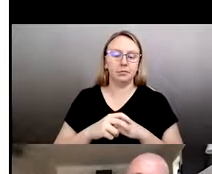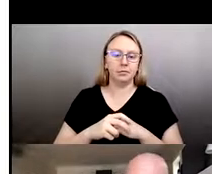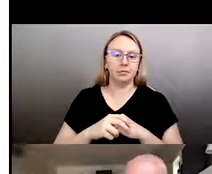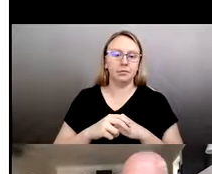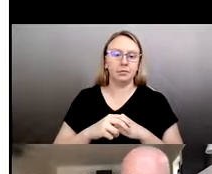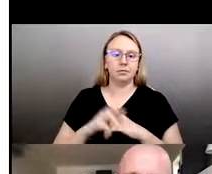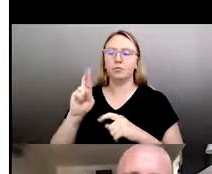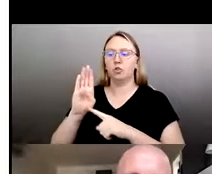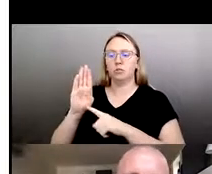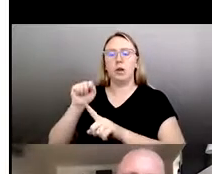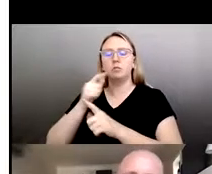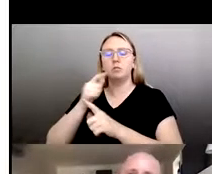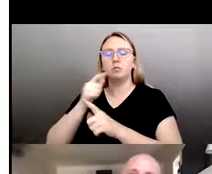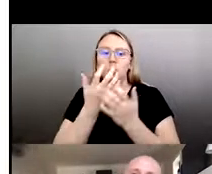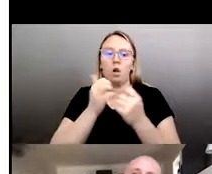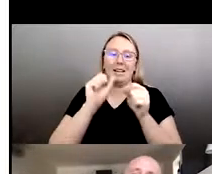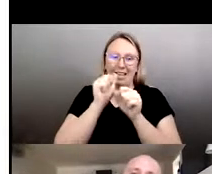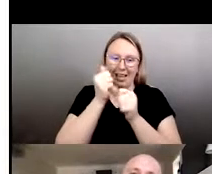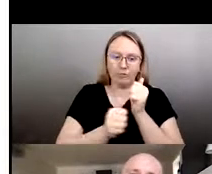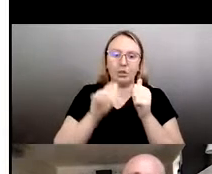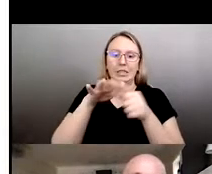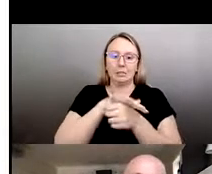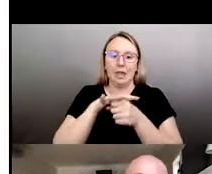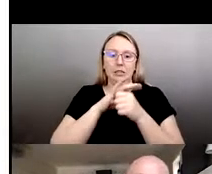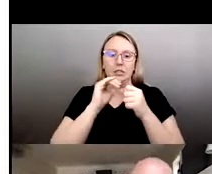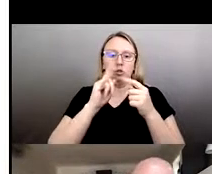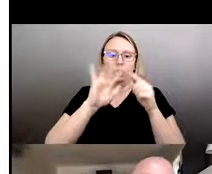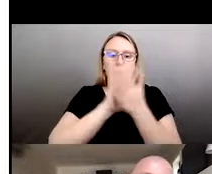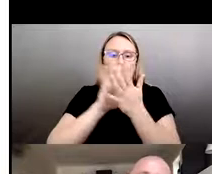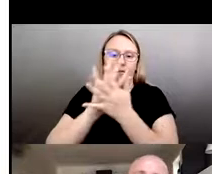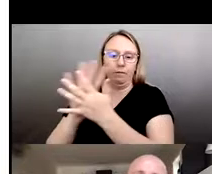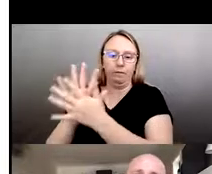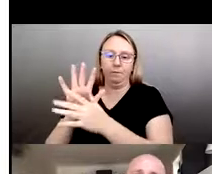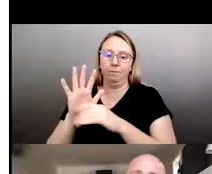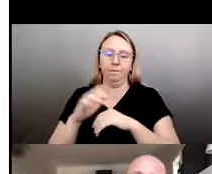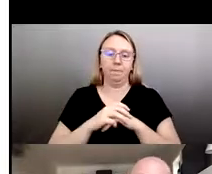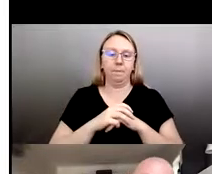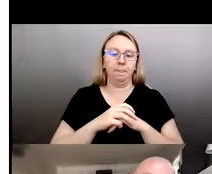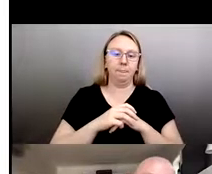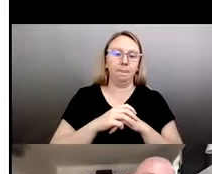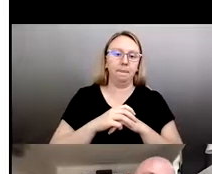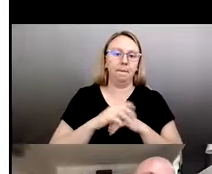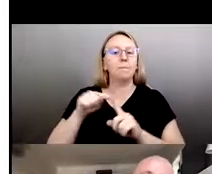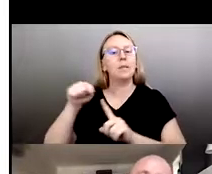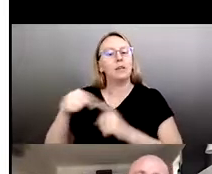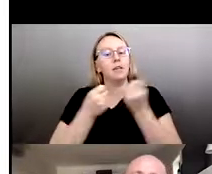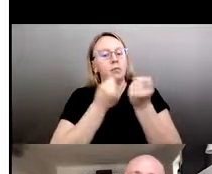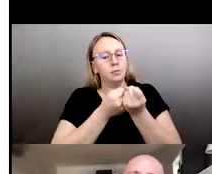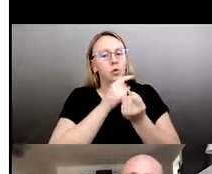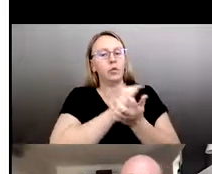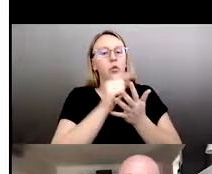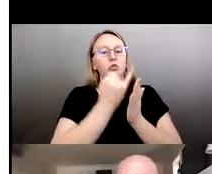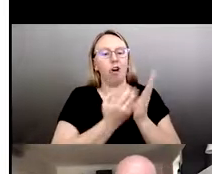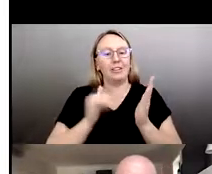possible. But I wanted to end with him just on this note that Roger supported the artists that he collected in very important ways.